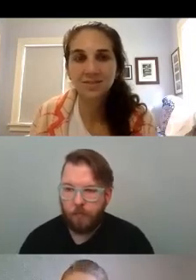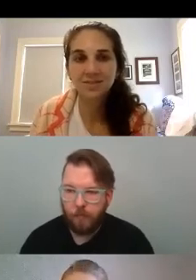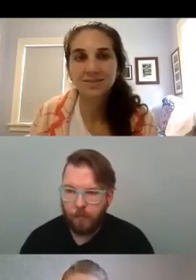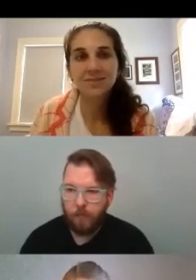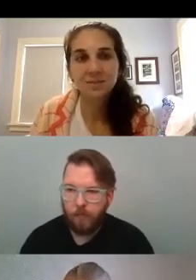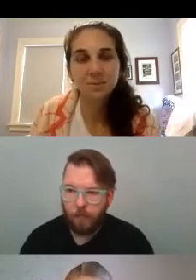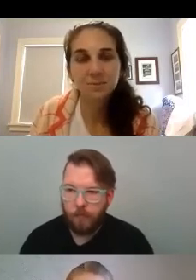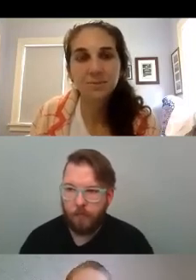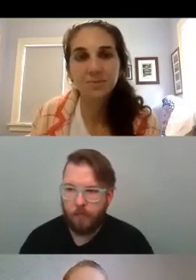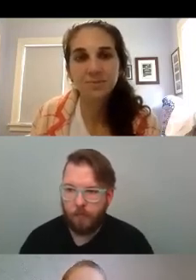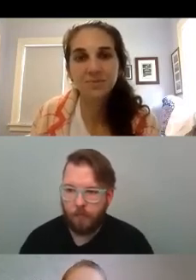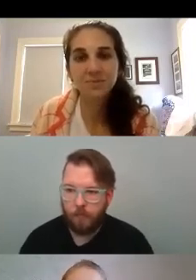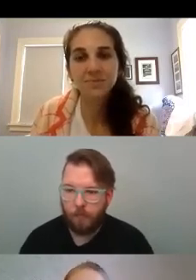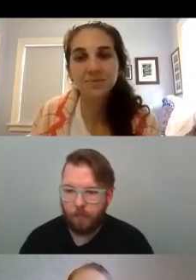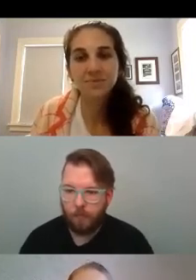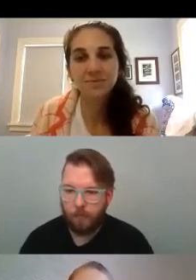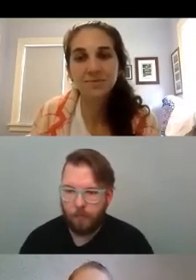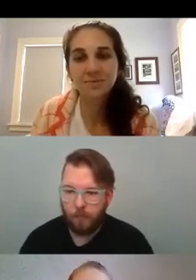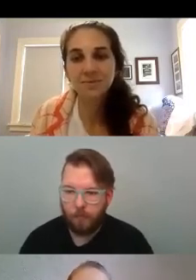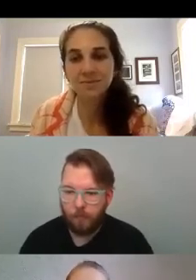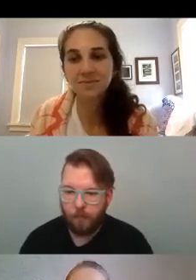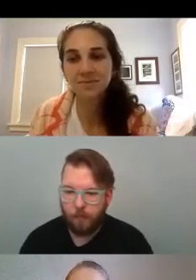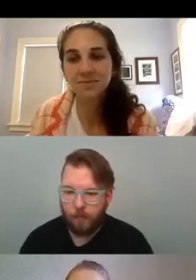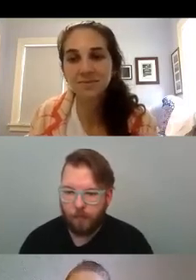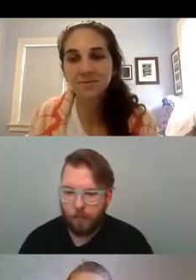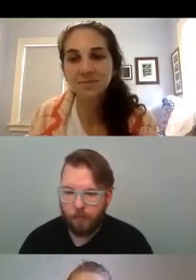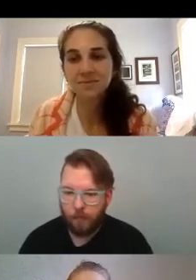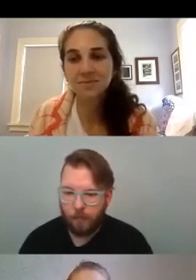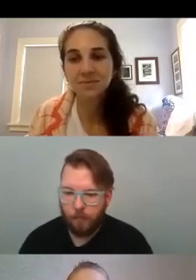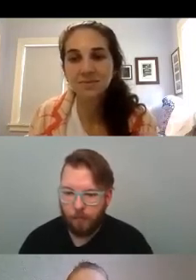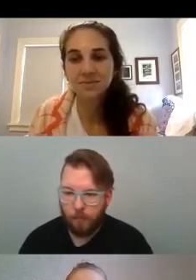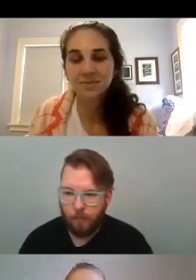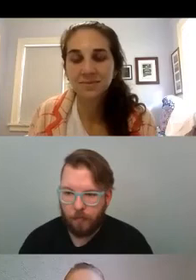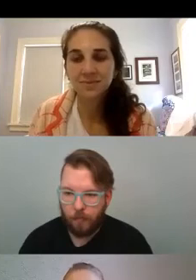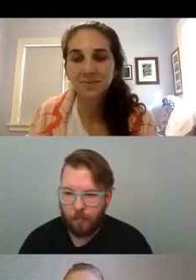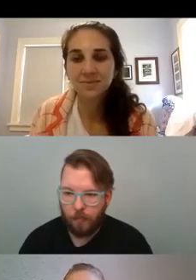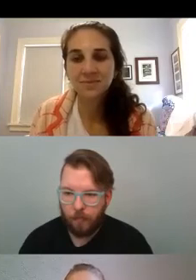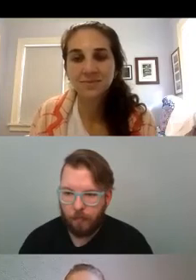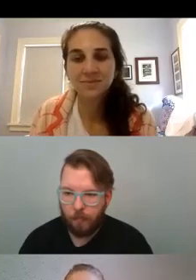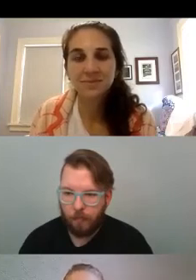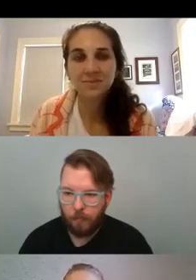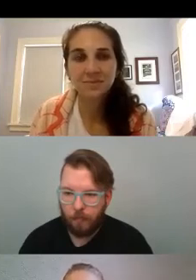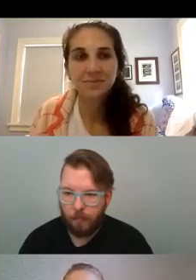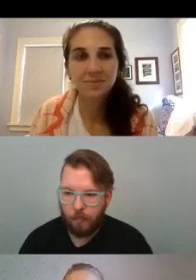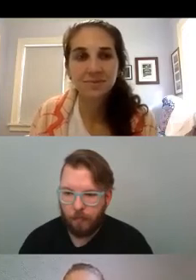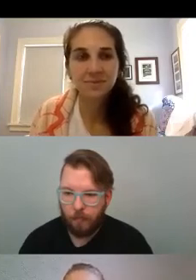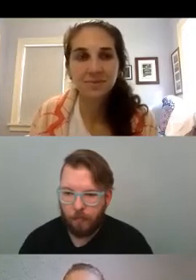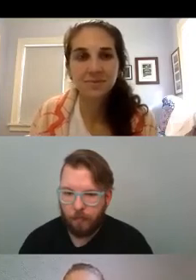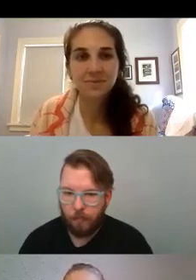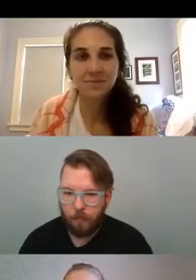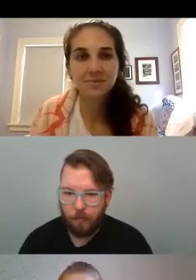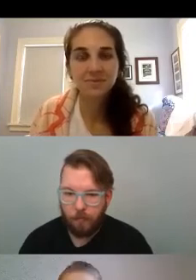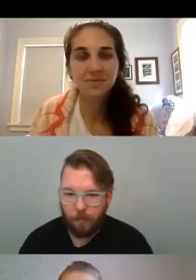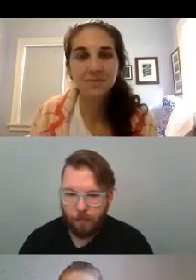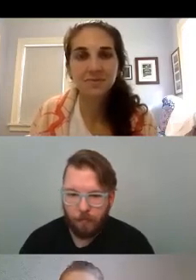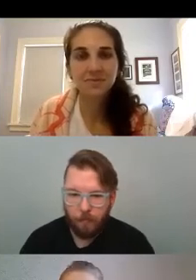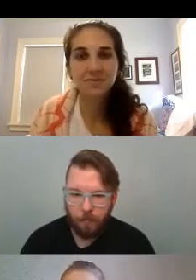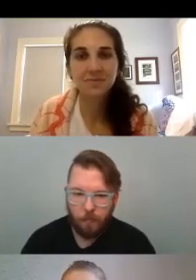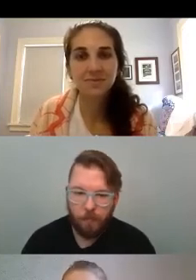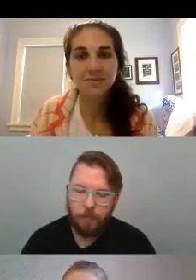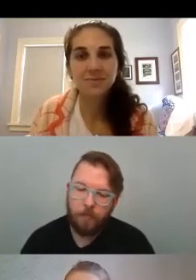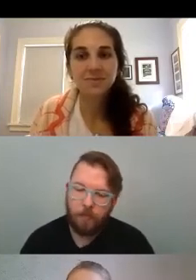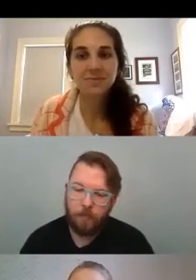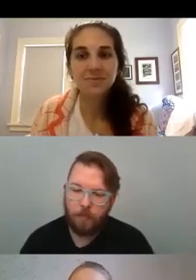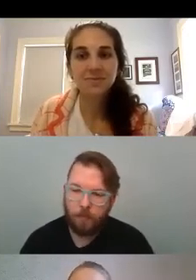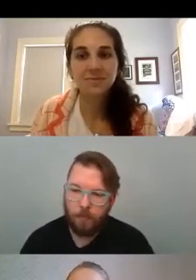guided education from the mid-'80s until very recently. There was a shift that I instituted